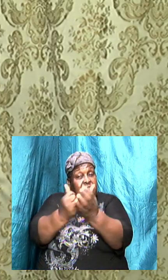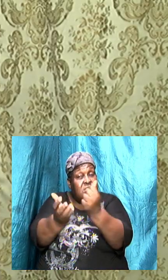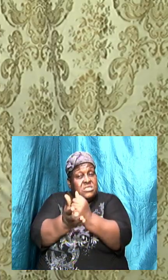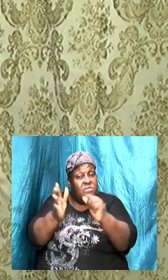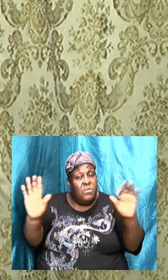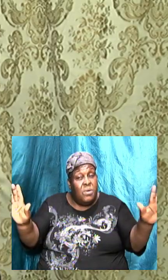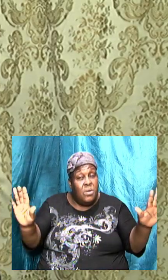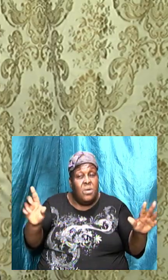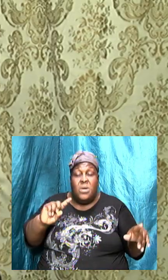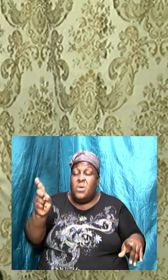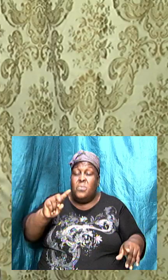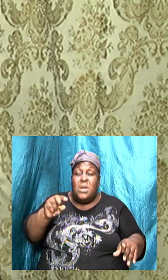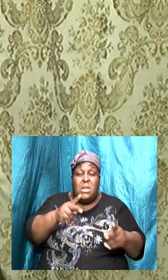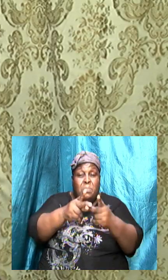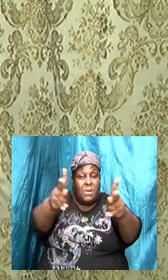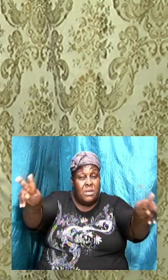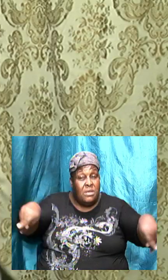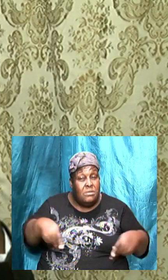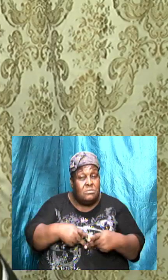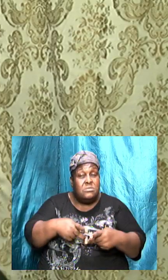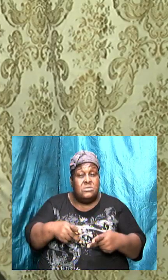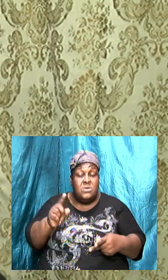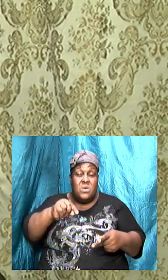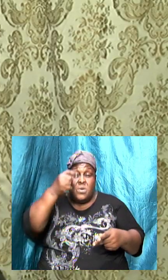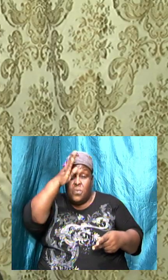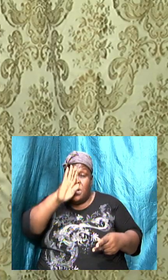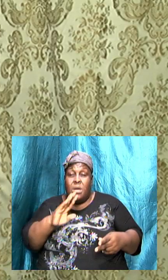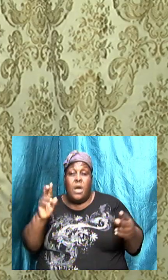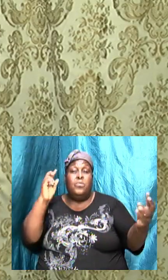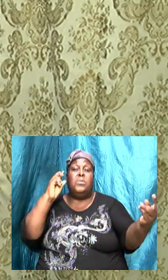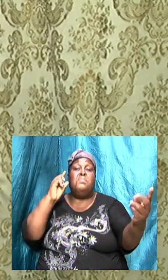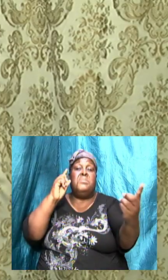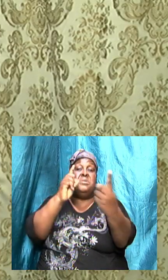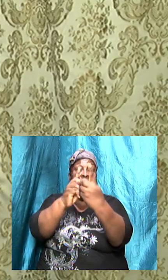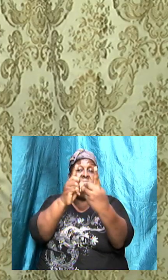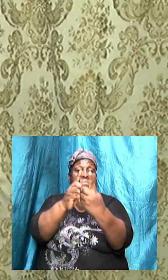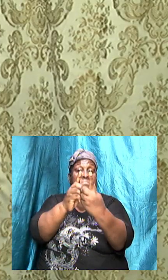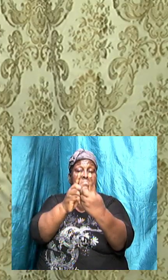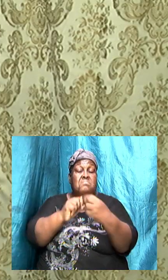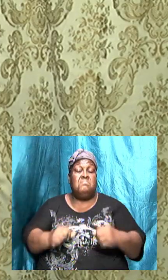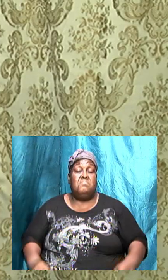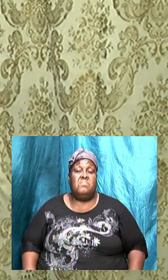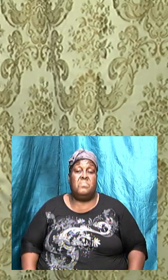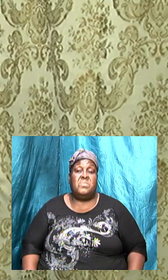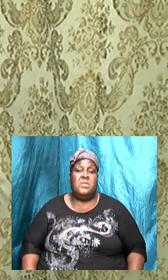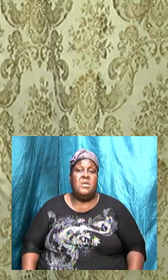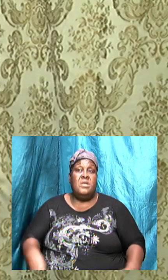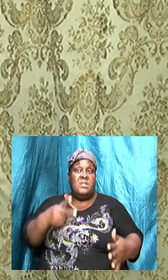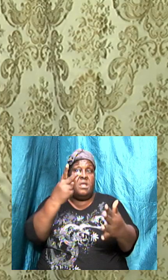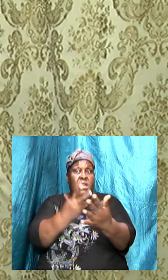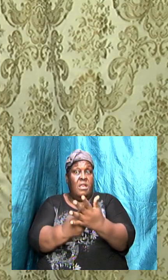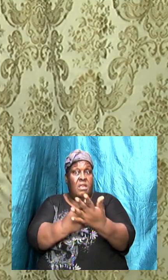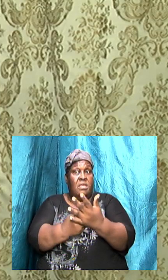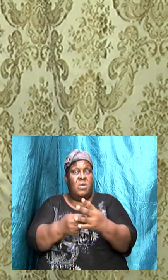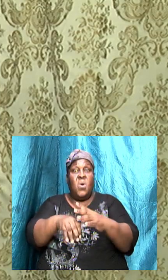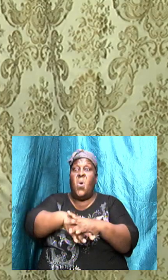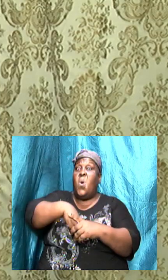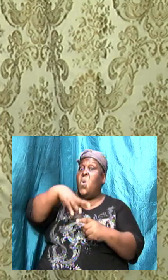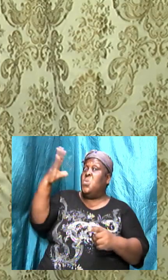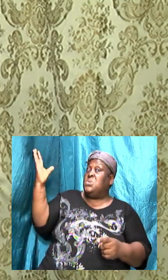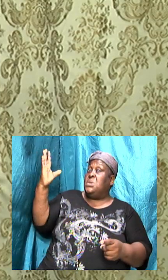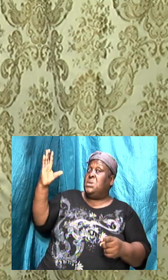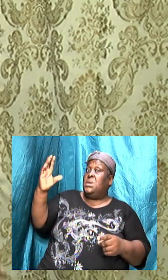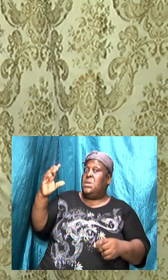where God would normally meet, the meeting place. They lie out there and were in the act